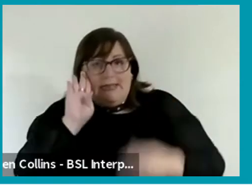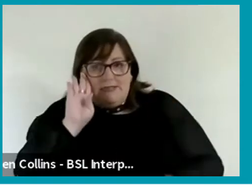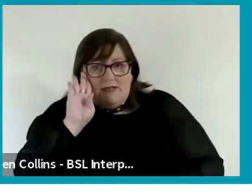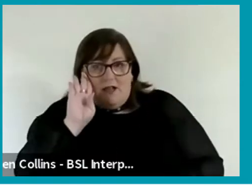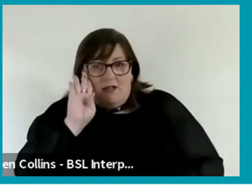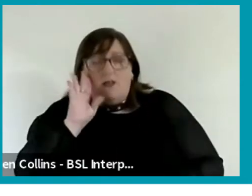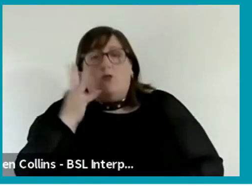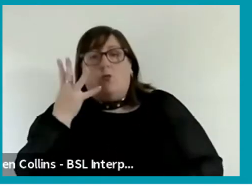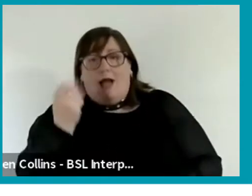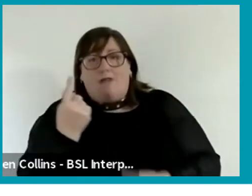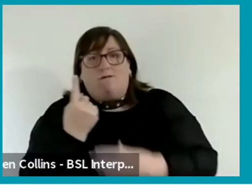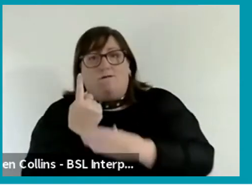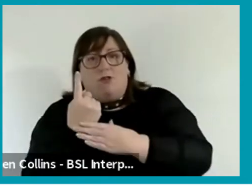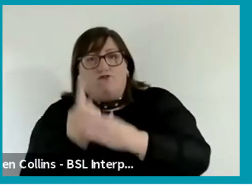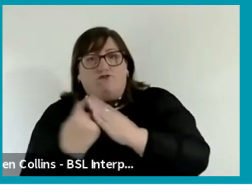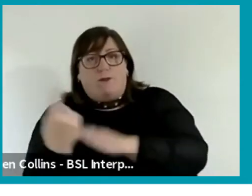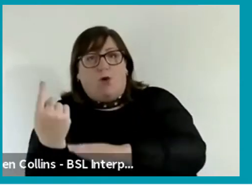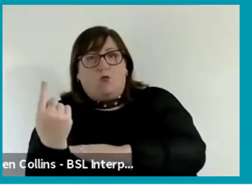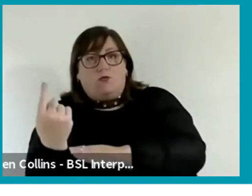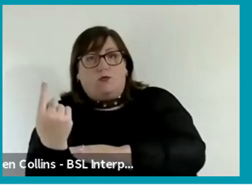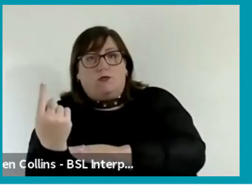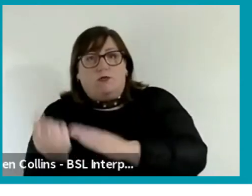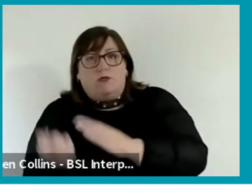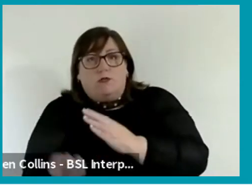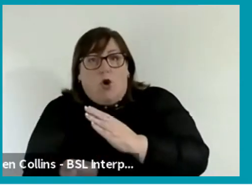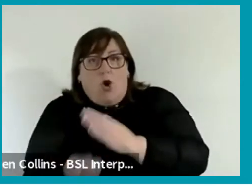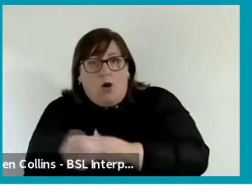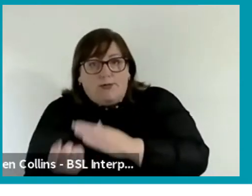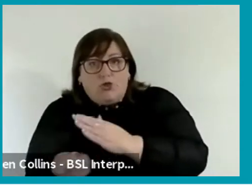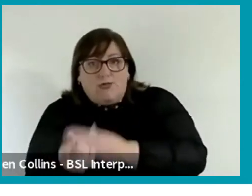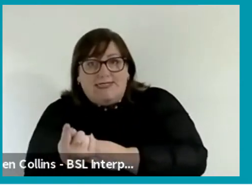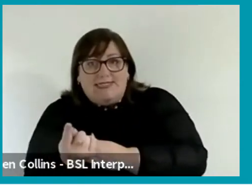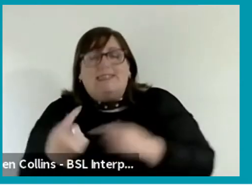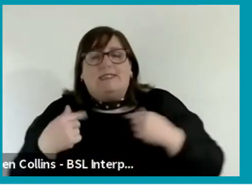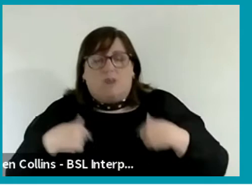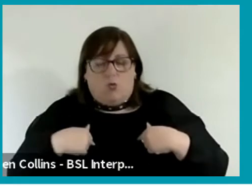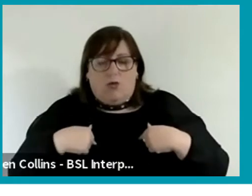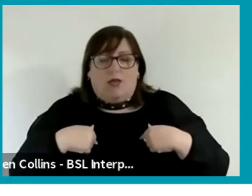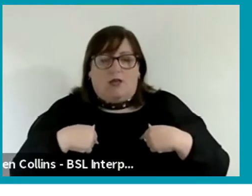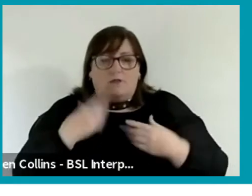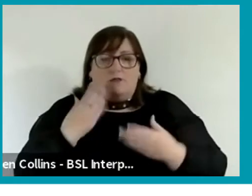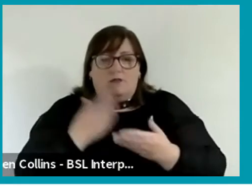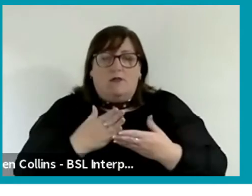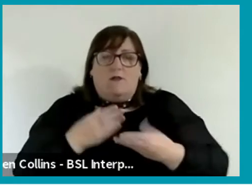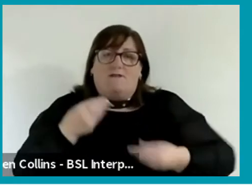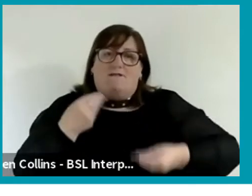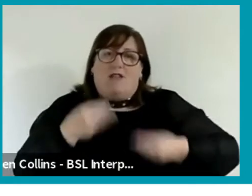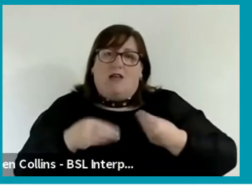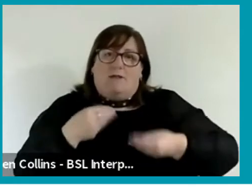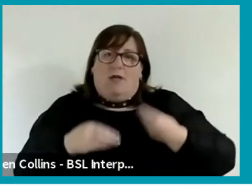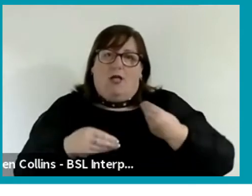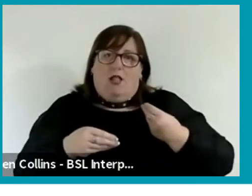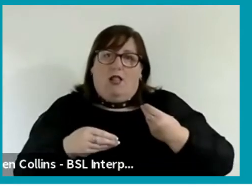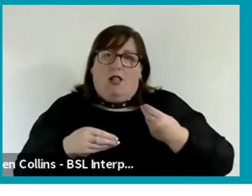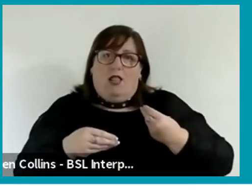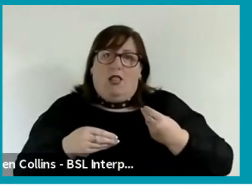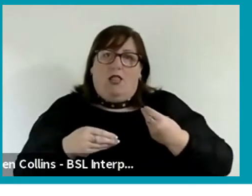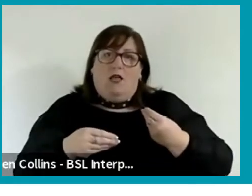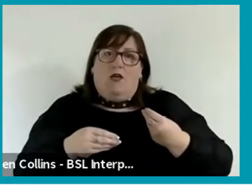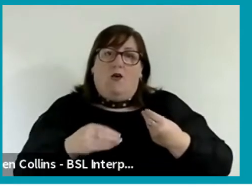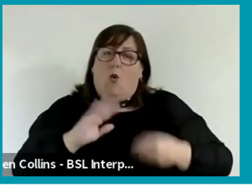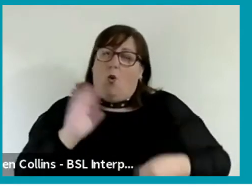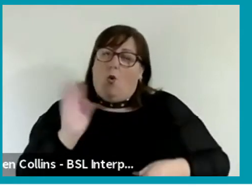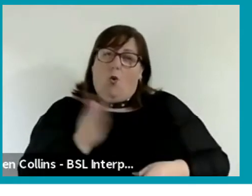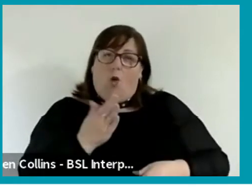we are flexible. So all our opportunities at the moment are hybrid or can be home-based